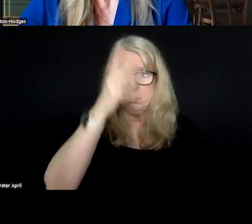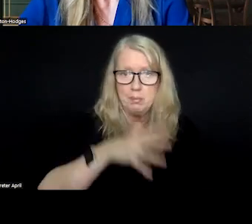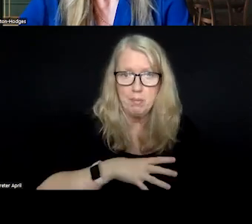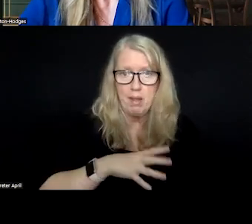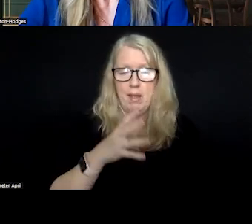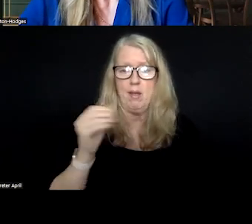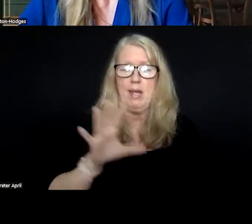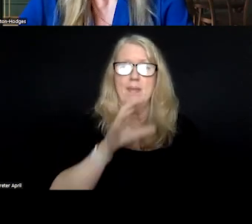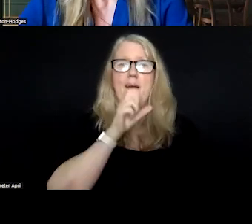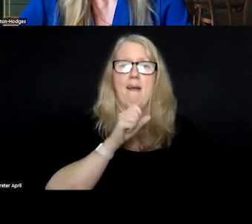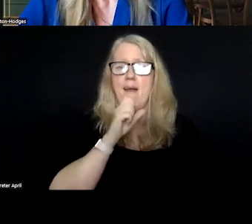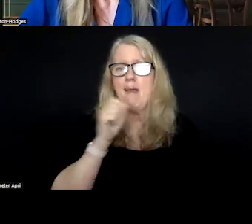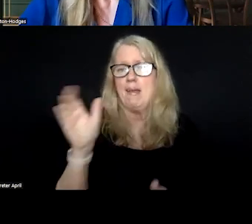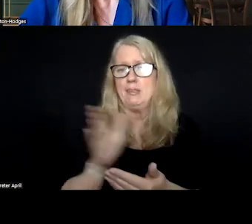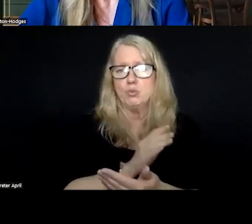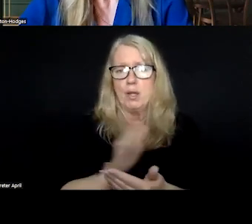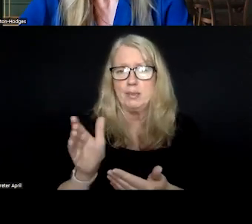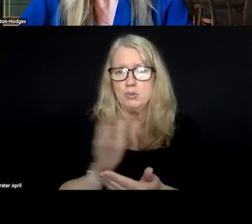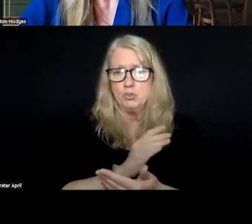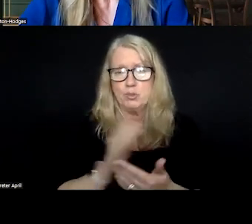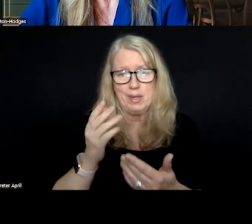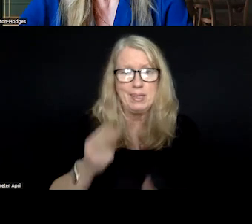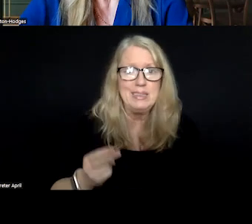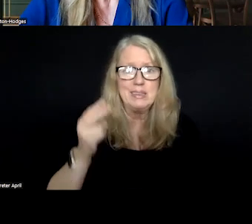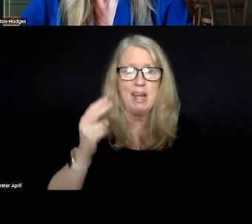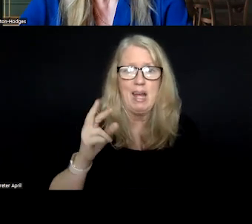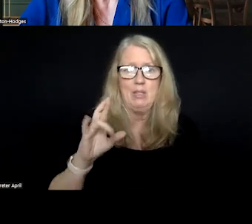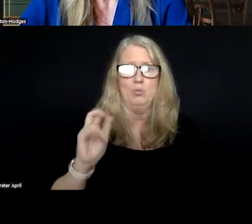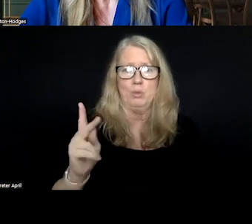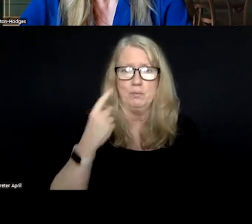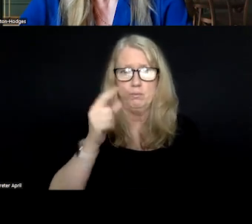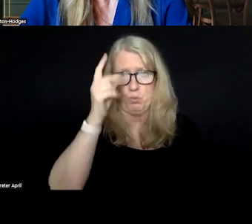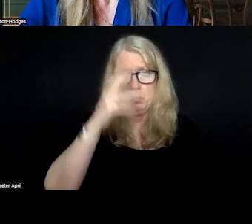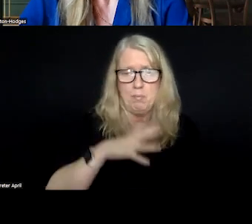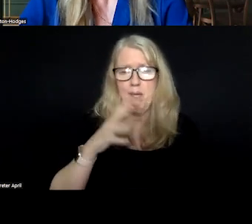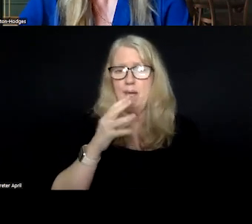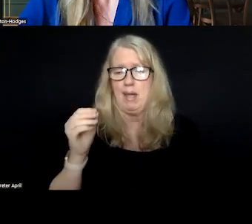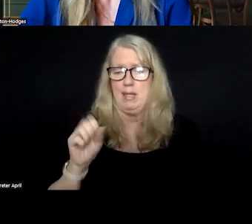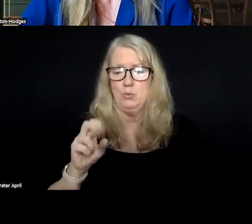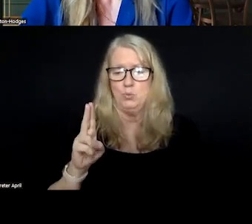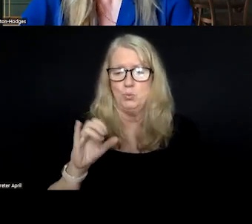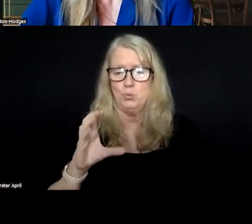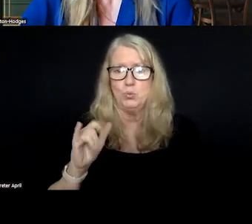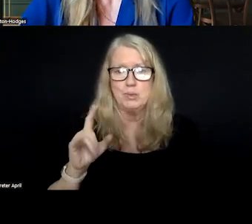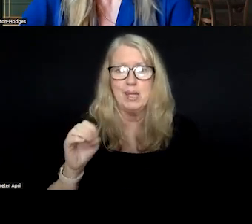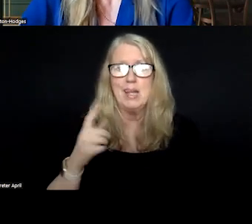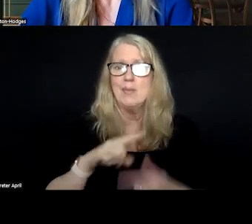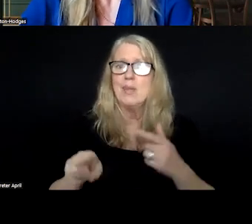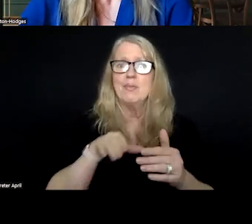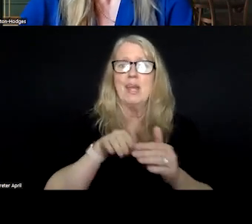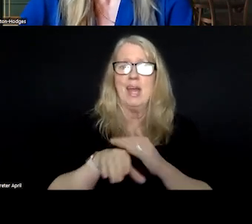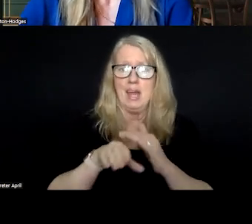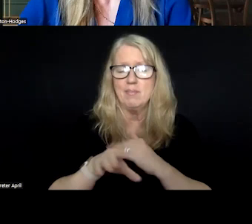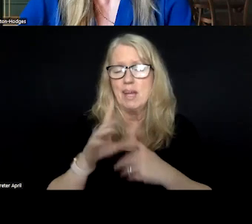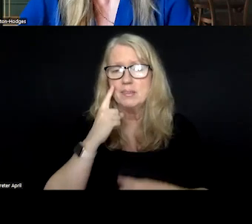an age range that is high risk for males in suicide, and that have access to lethal